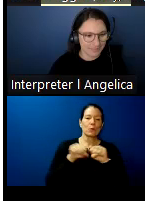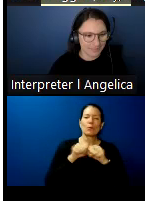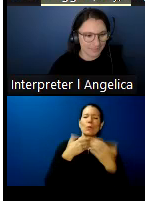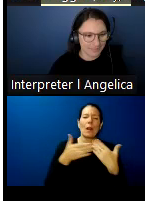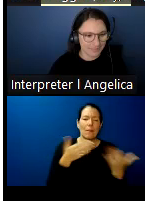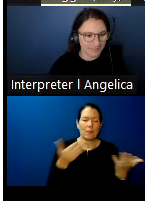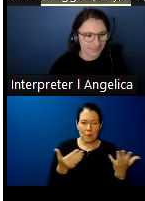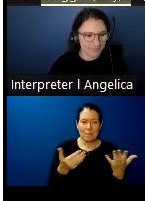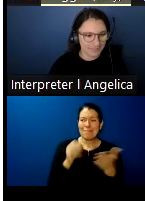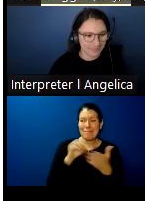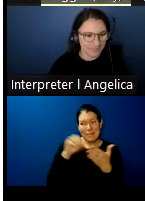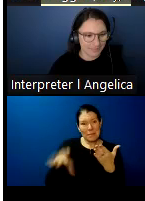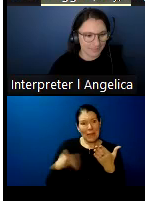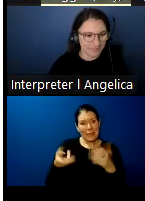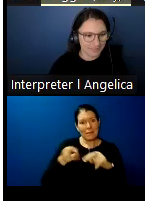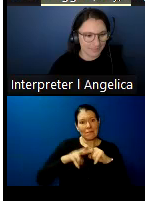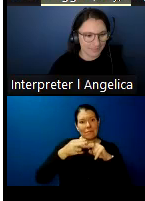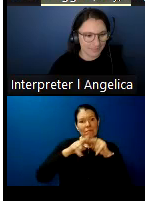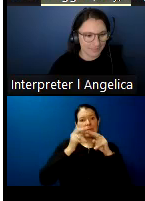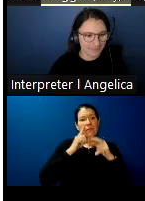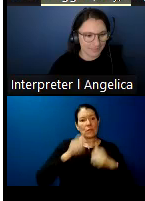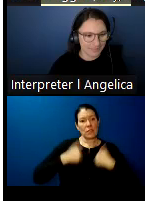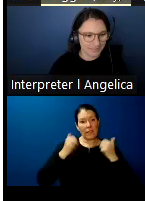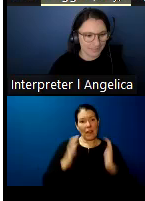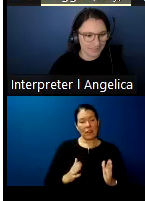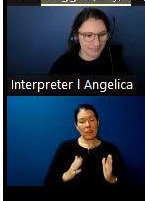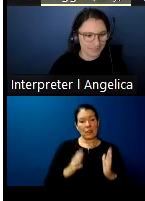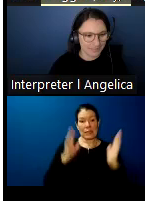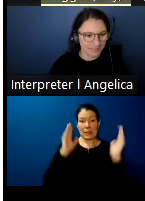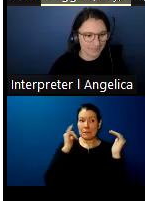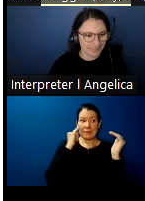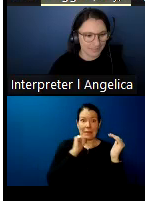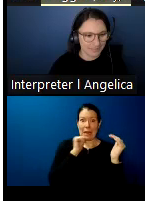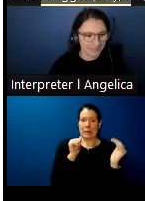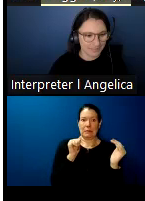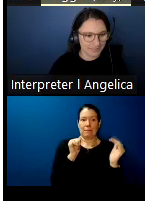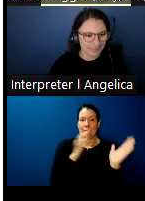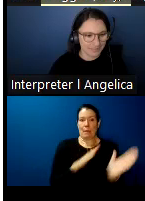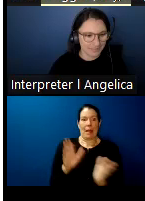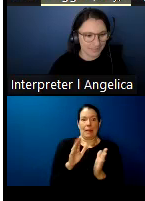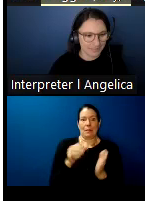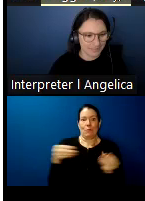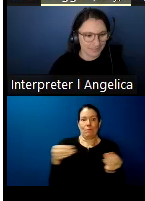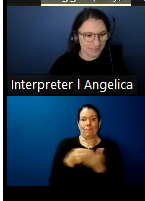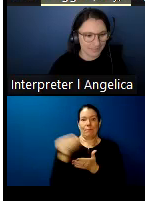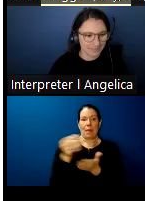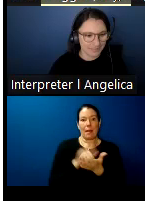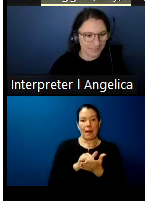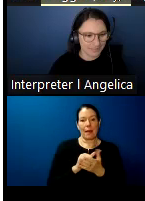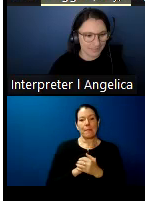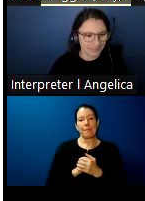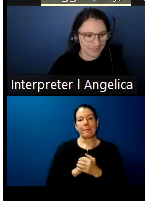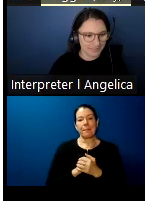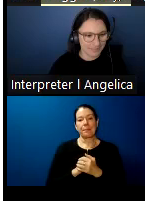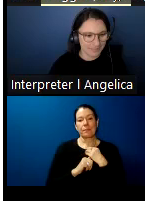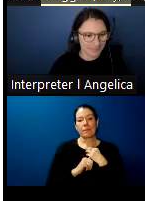And those expenses can really add up for a survivor, especially if they're not expecting them. They may also have